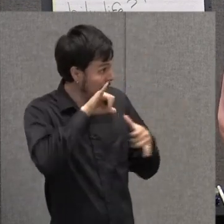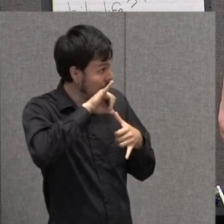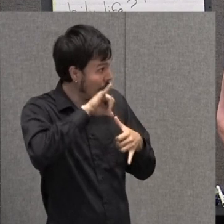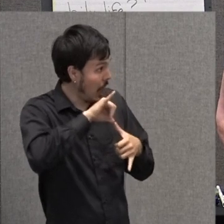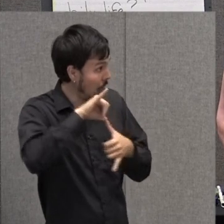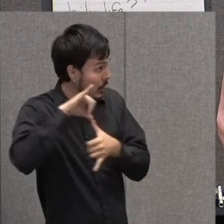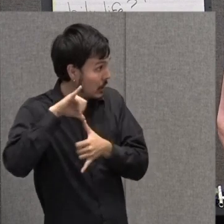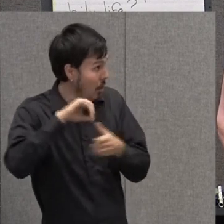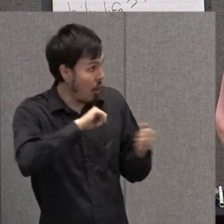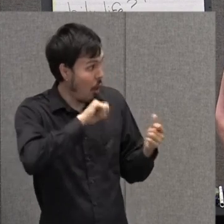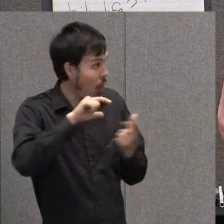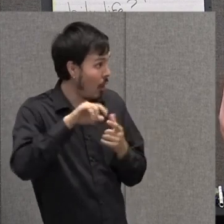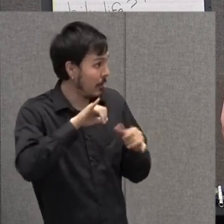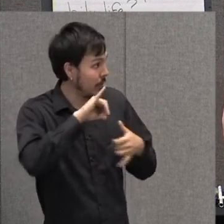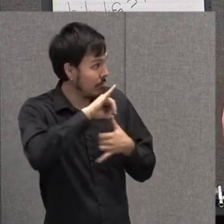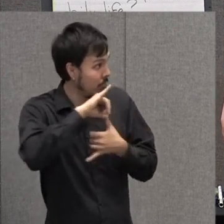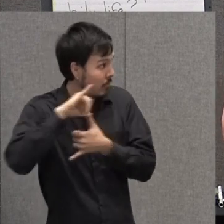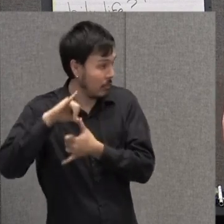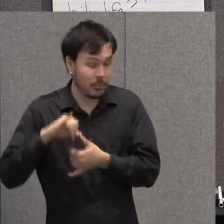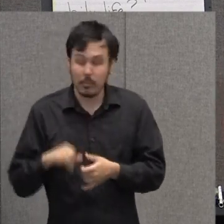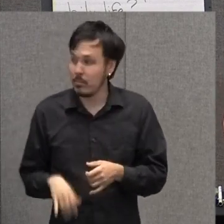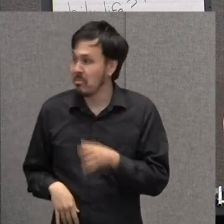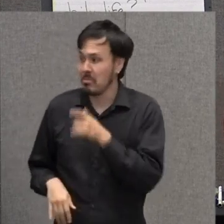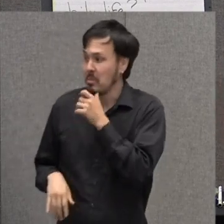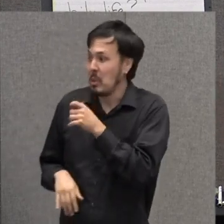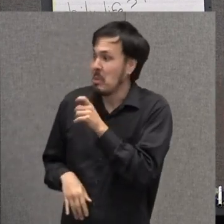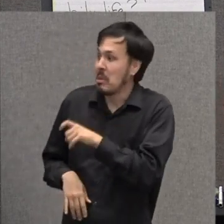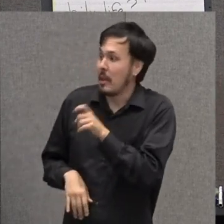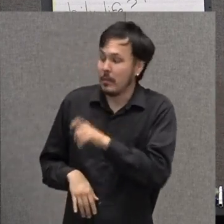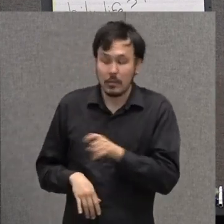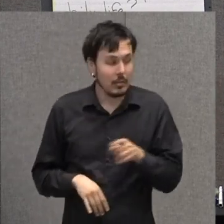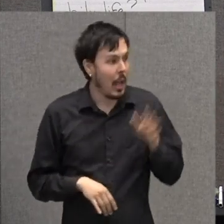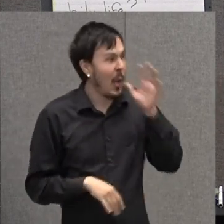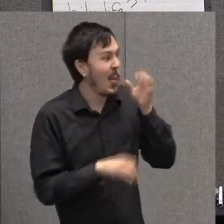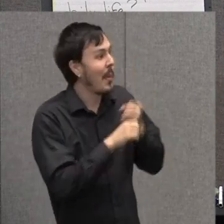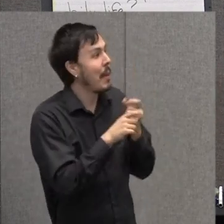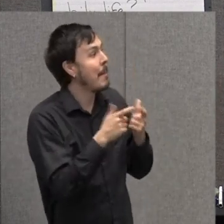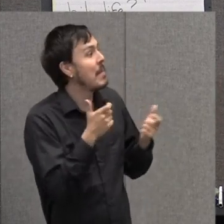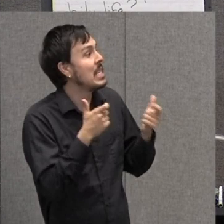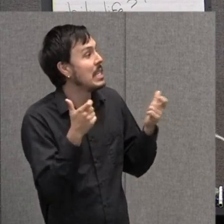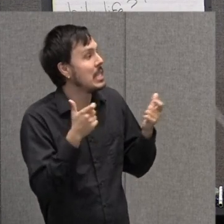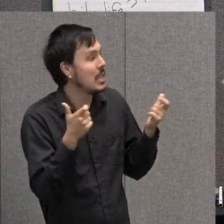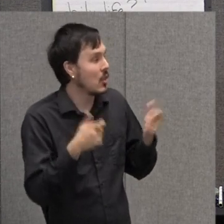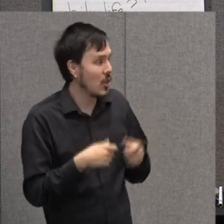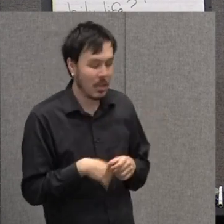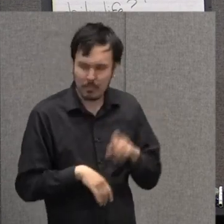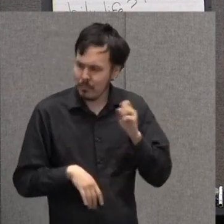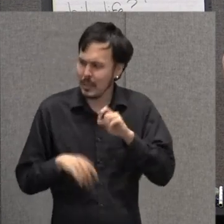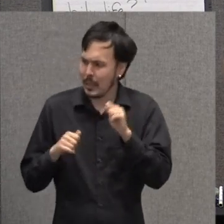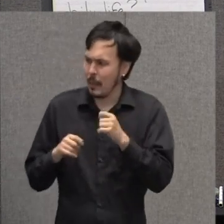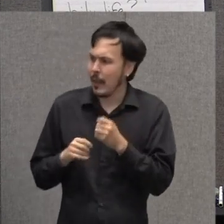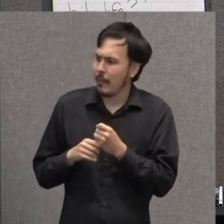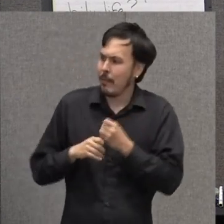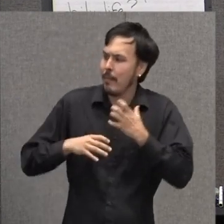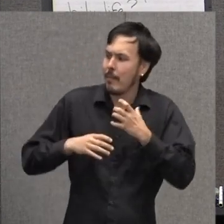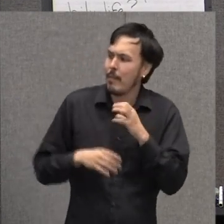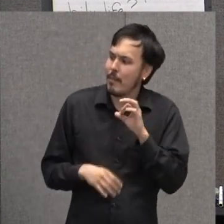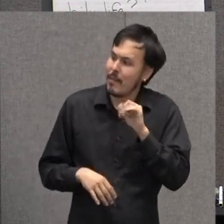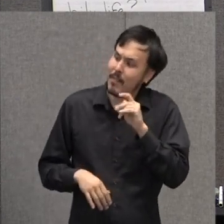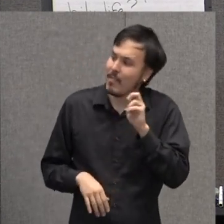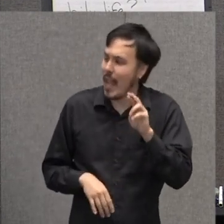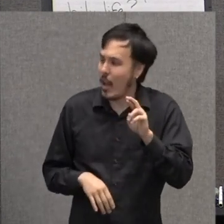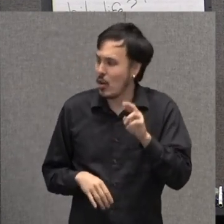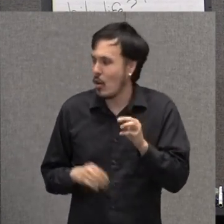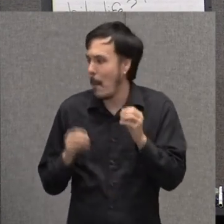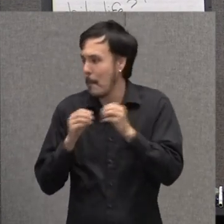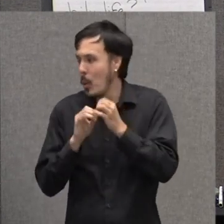necessarily. I might make some bigger tubes. Yep, you can make fatter tubes, skinny tubes. The bigger your